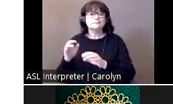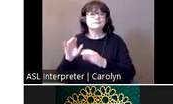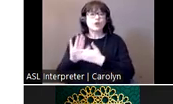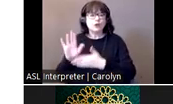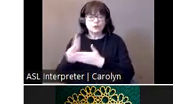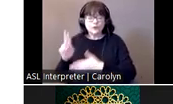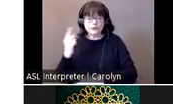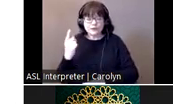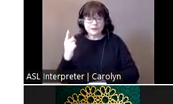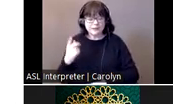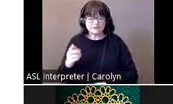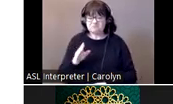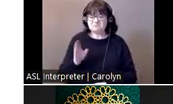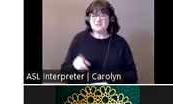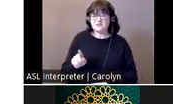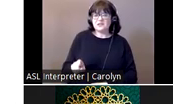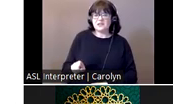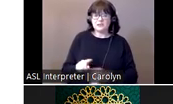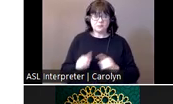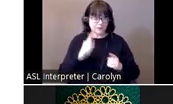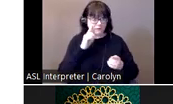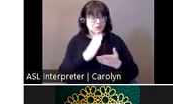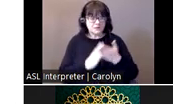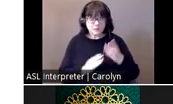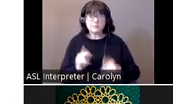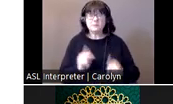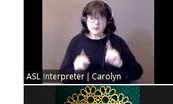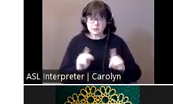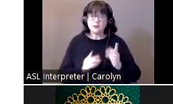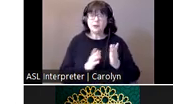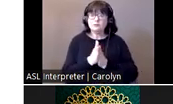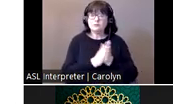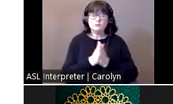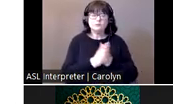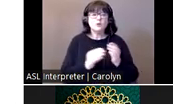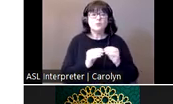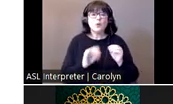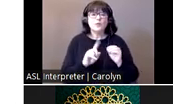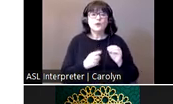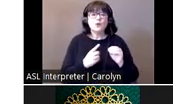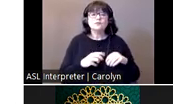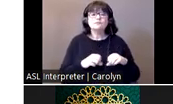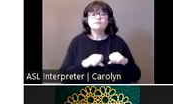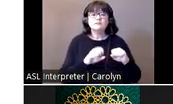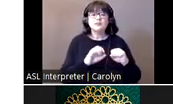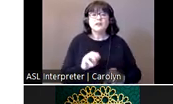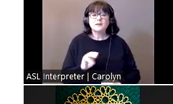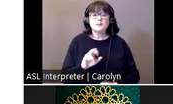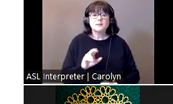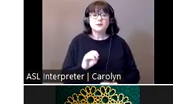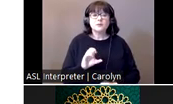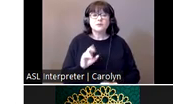that I think can help lead some learners who wish to pursue more than just a micro-credential into post-secondary